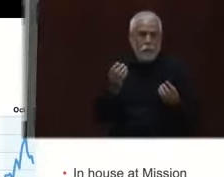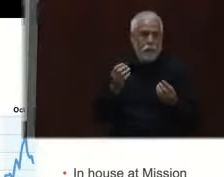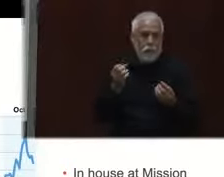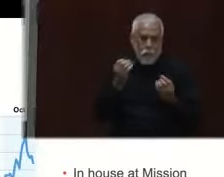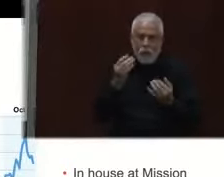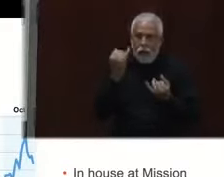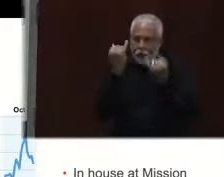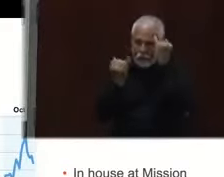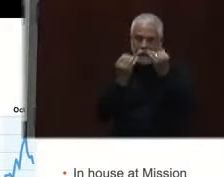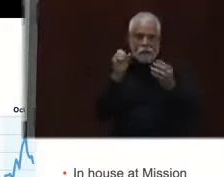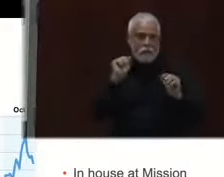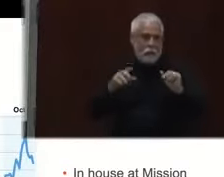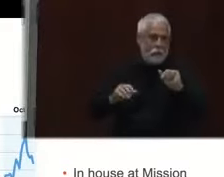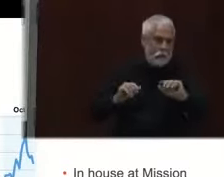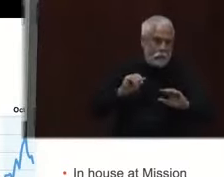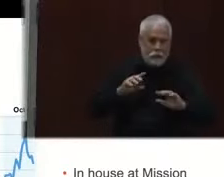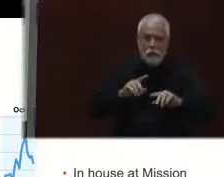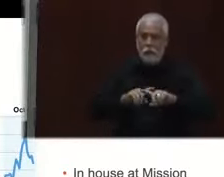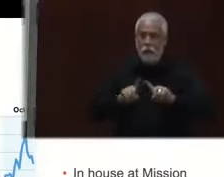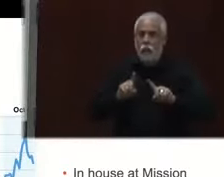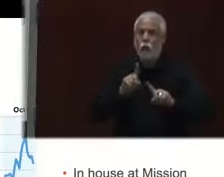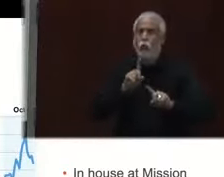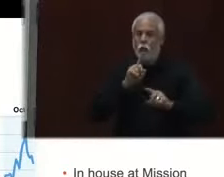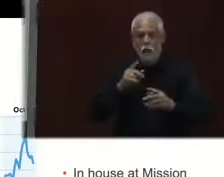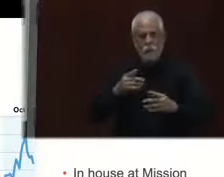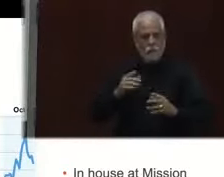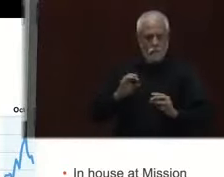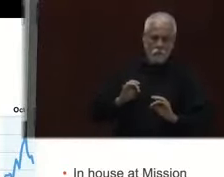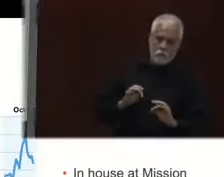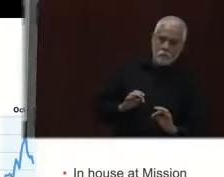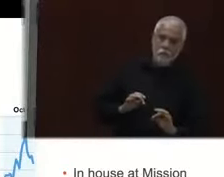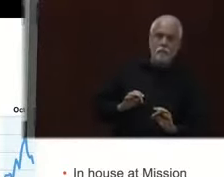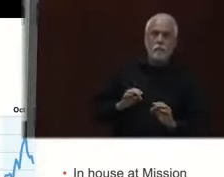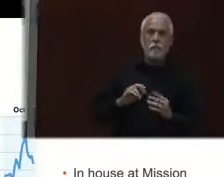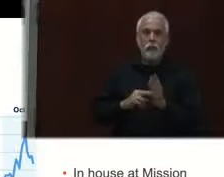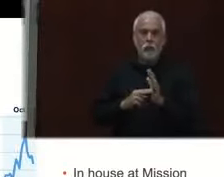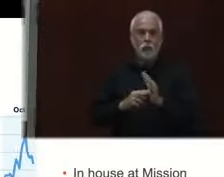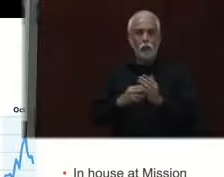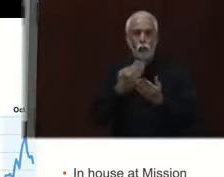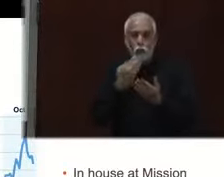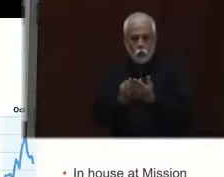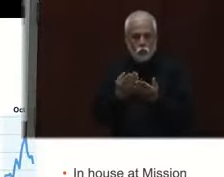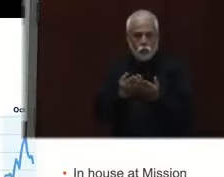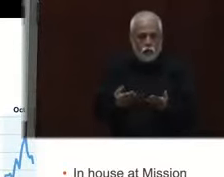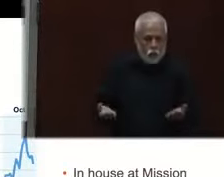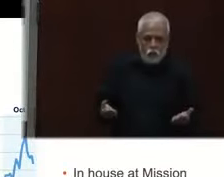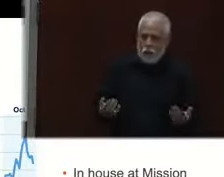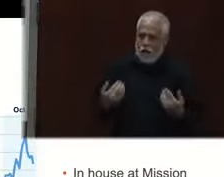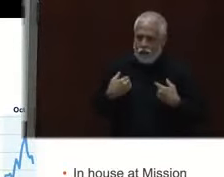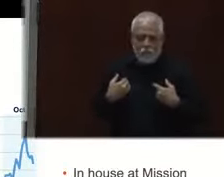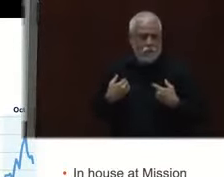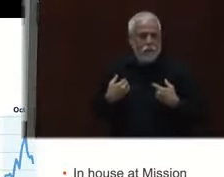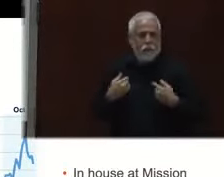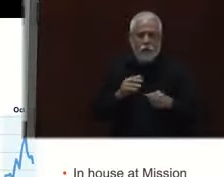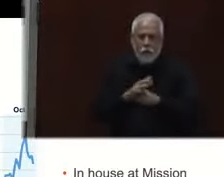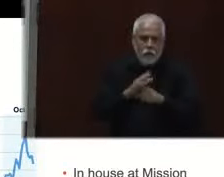proposed explanations, but encouraging to me, it means that we have adequate resources, we have adequate beds,